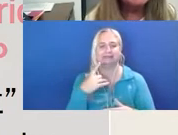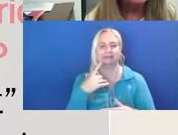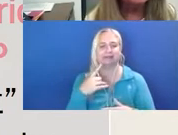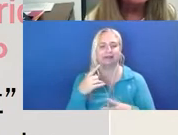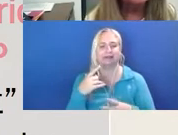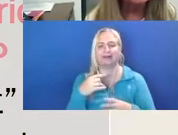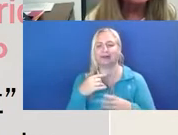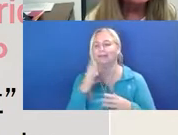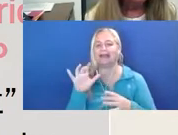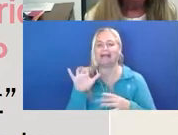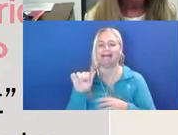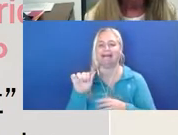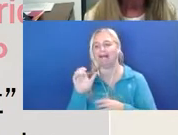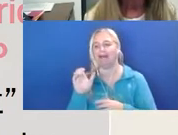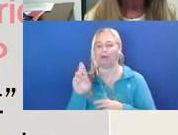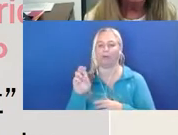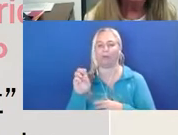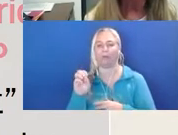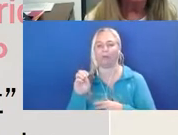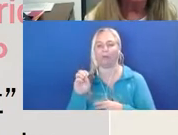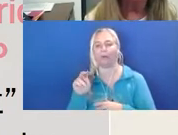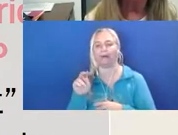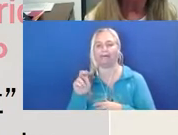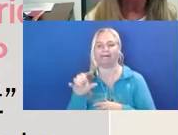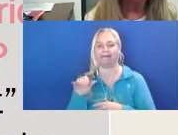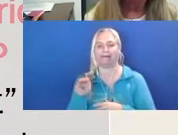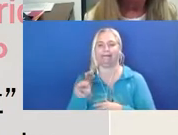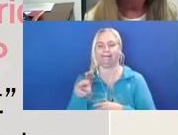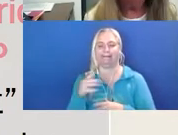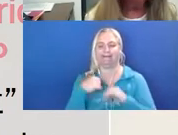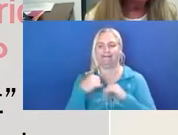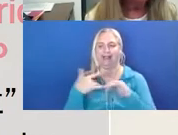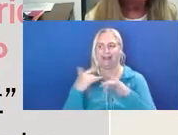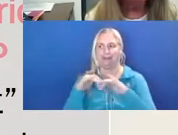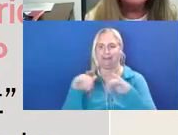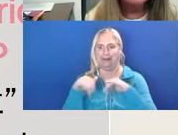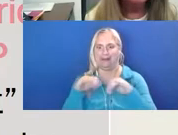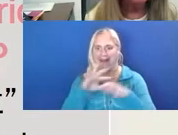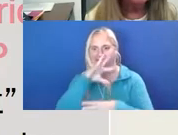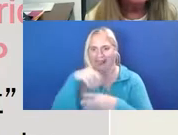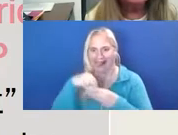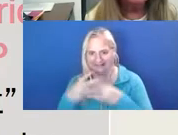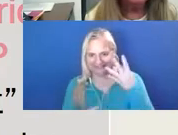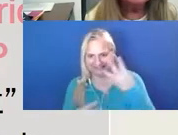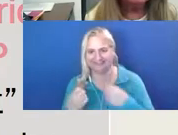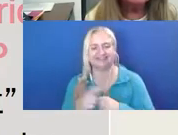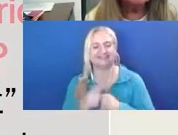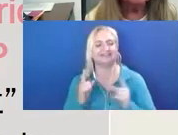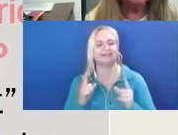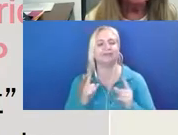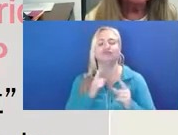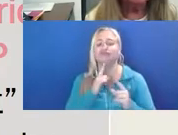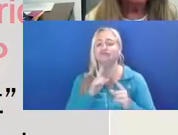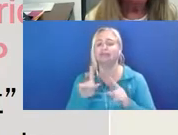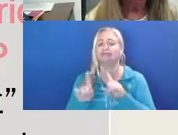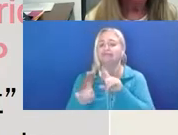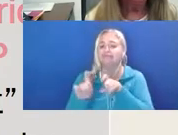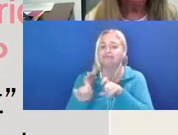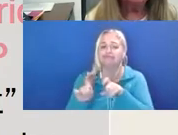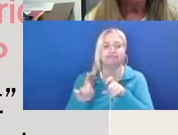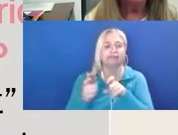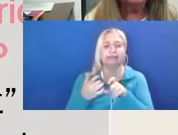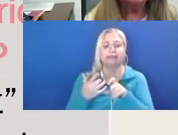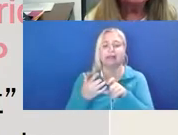in these acronyms. But I like this last line. It just says, the inquiry is not if the behavior is atypical, but